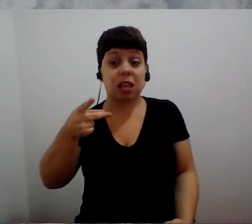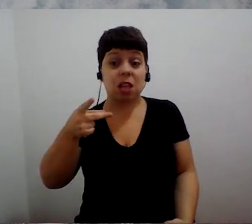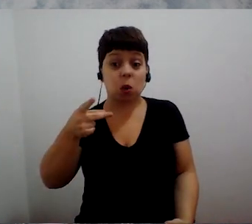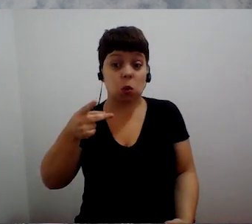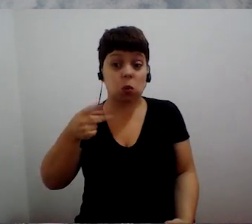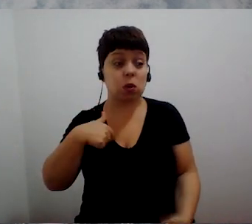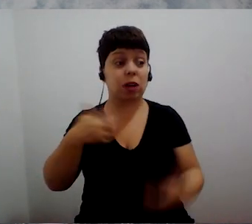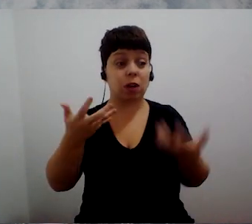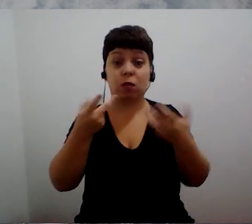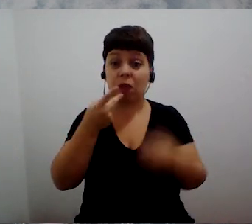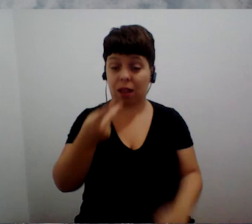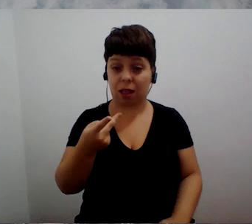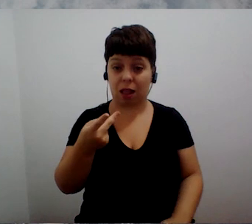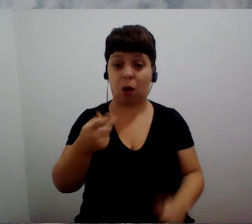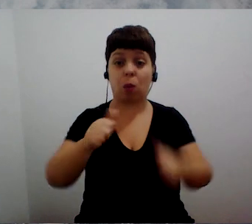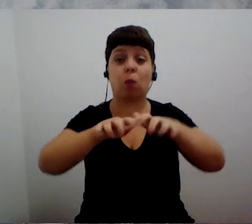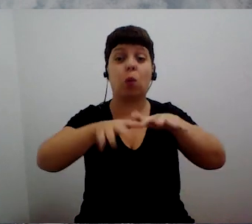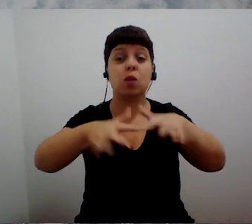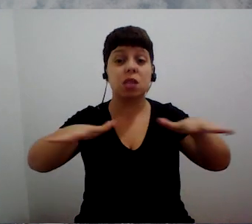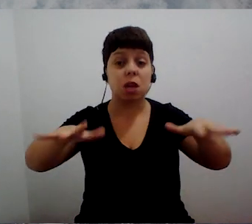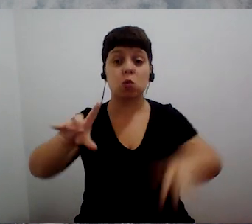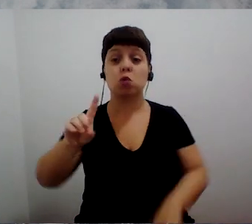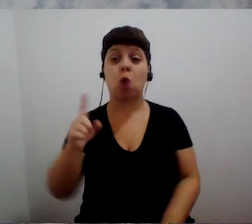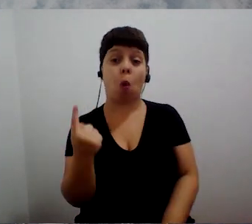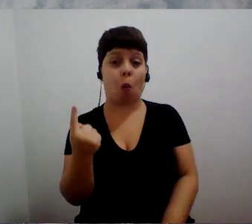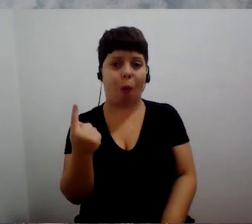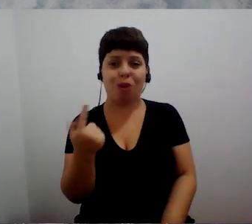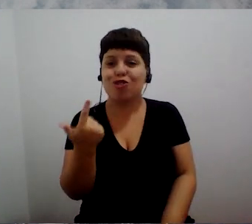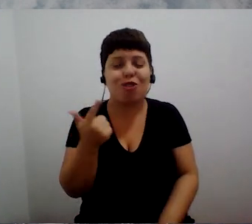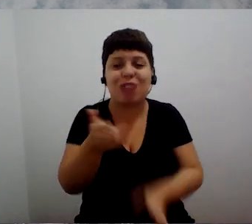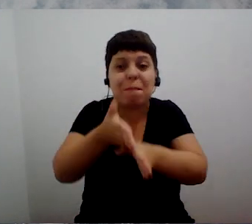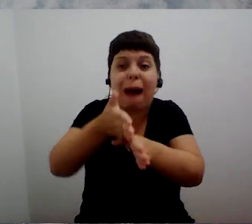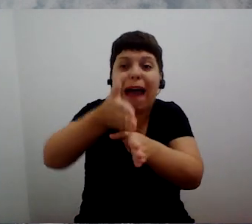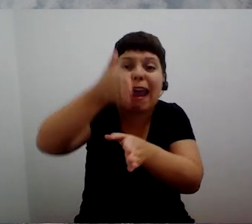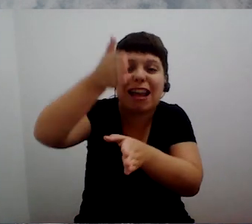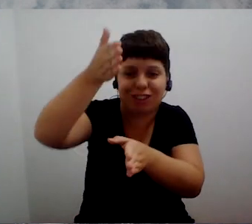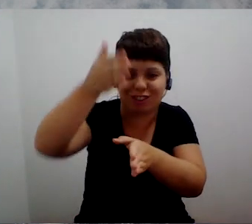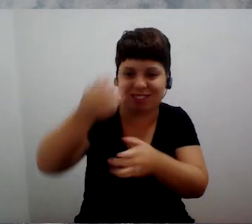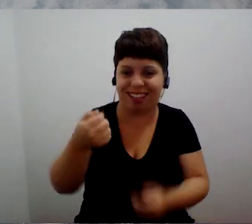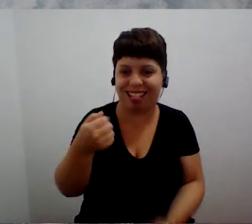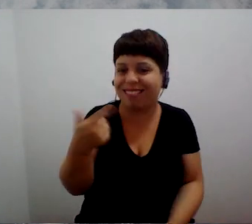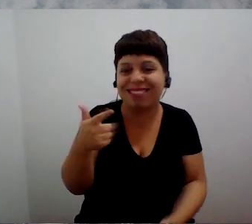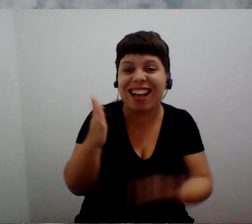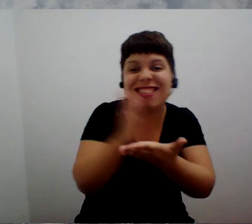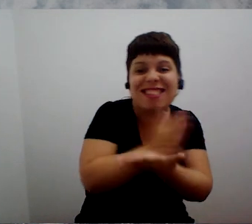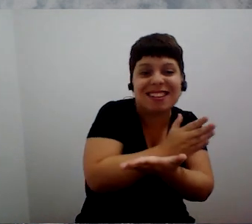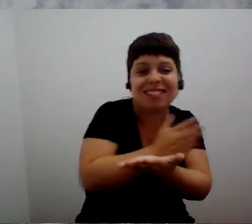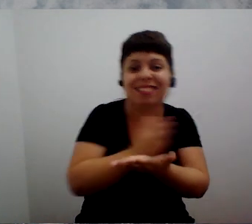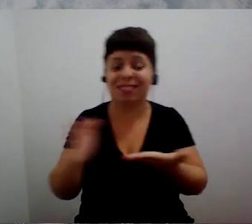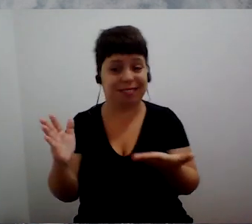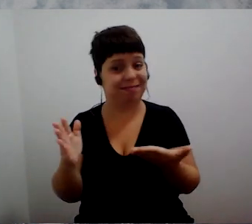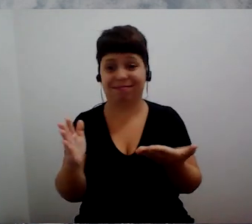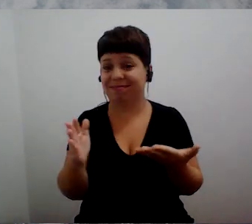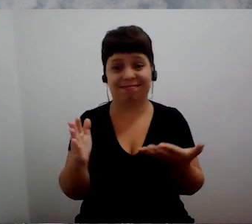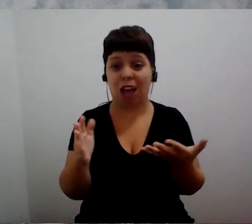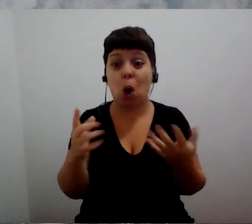ocean is one. There are no walls or no borders respected neither by marine life